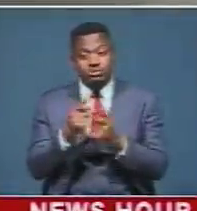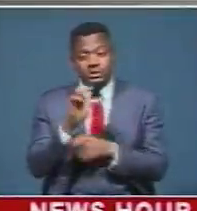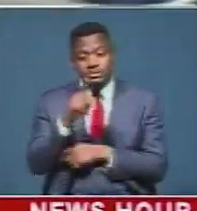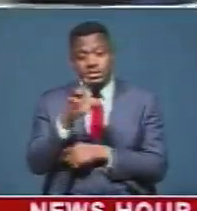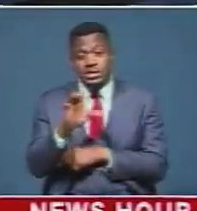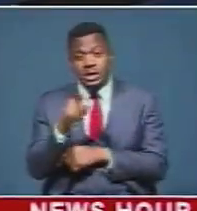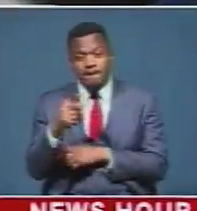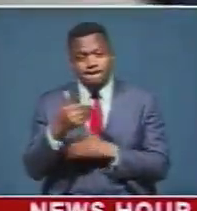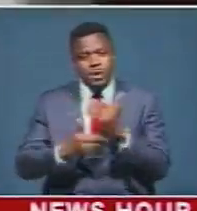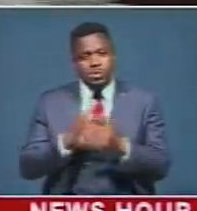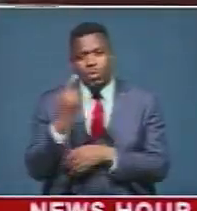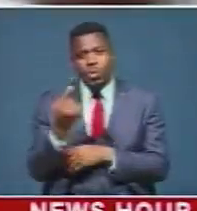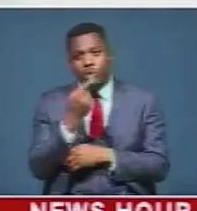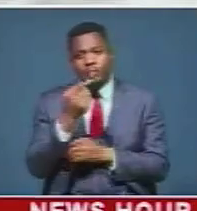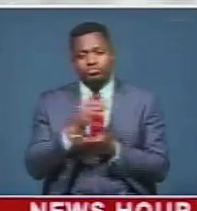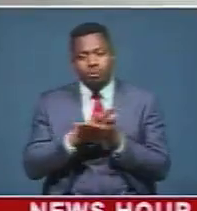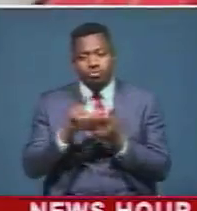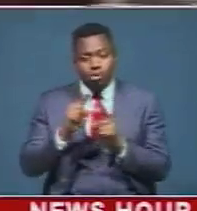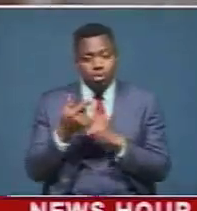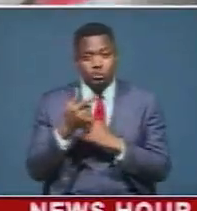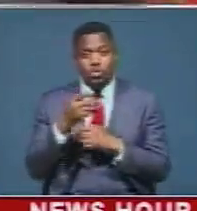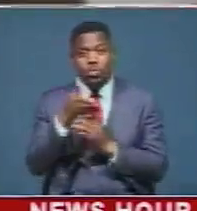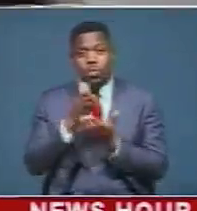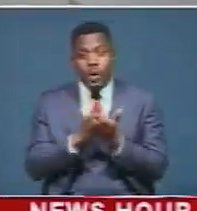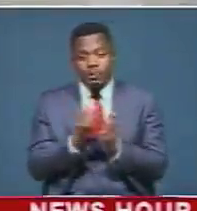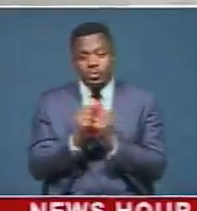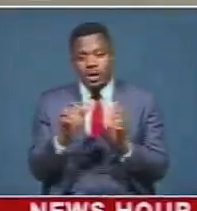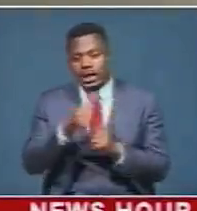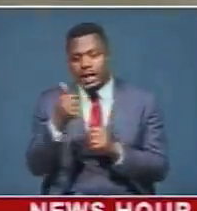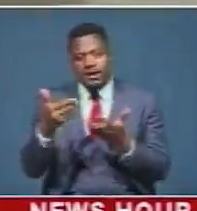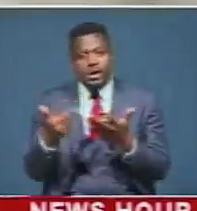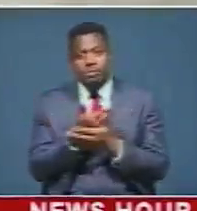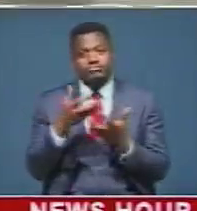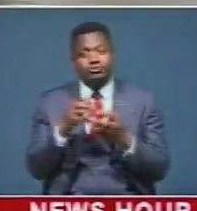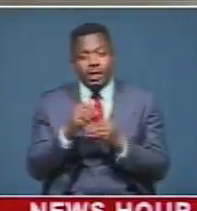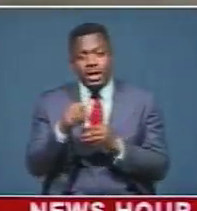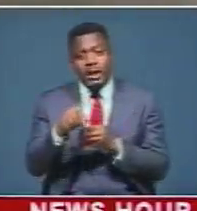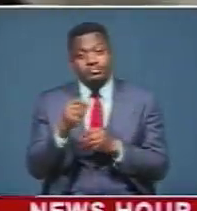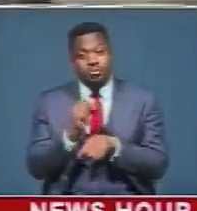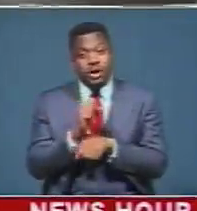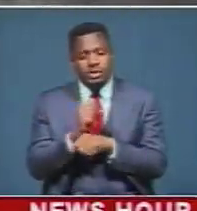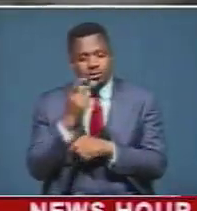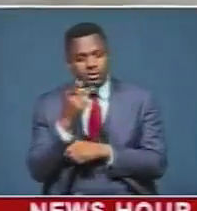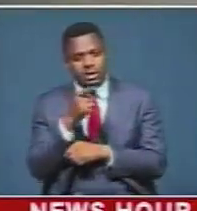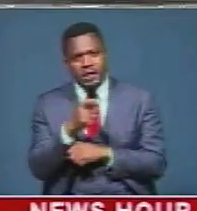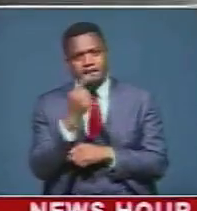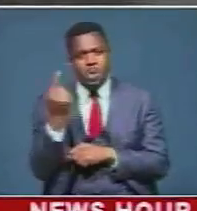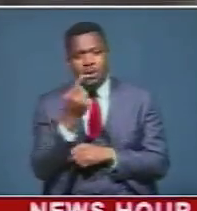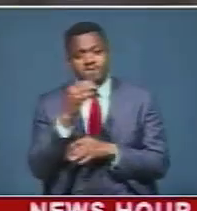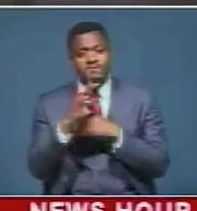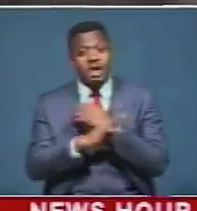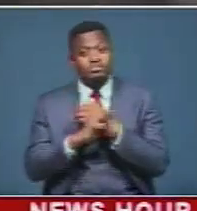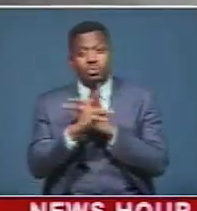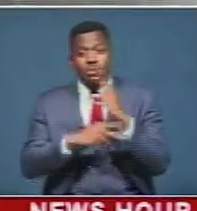CPC, processes only the premium local cocoa beans without any blending. The company is regarded as the only factory in